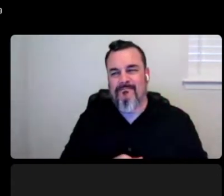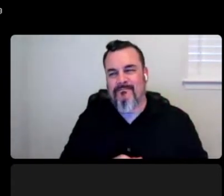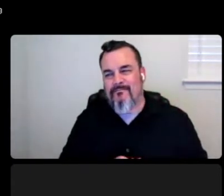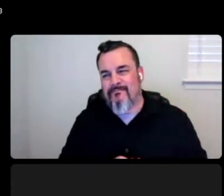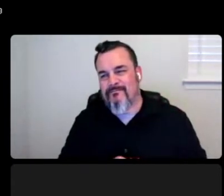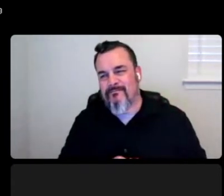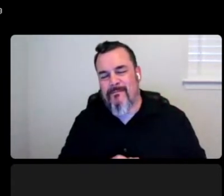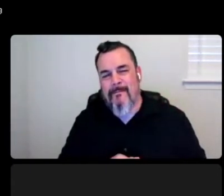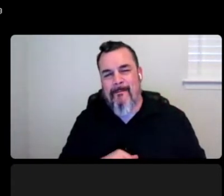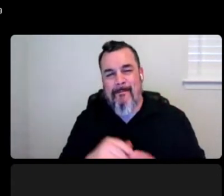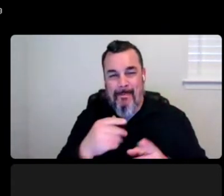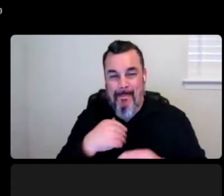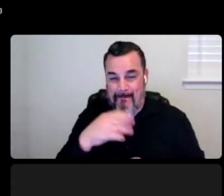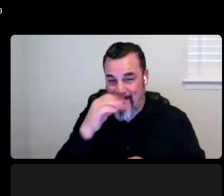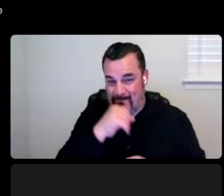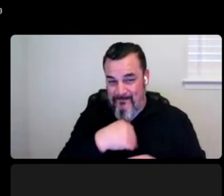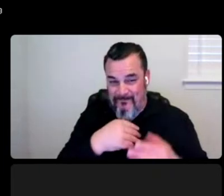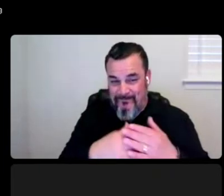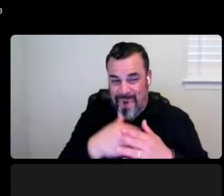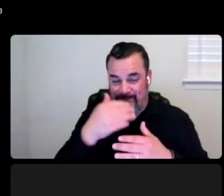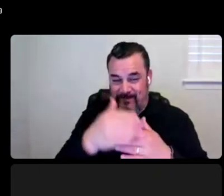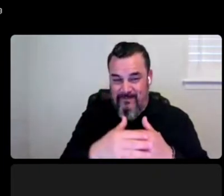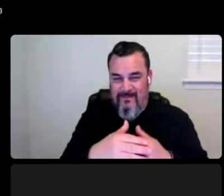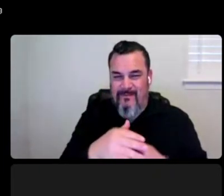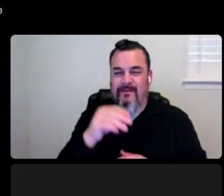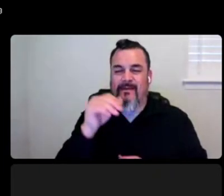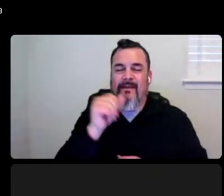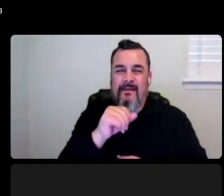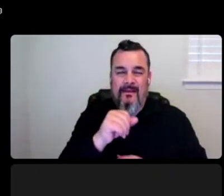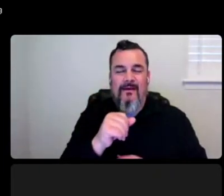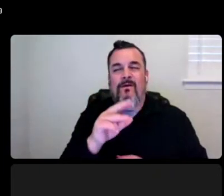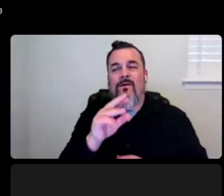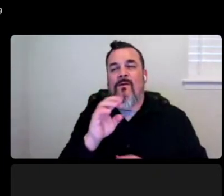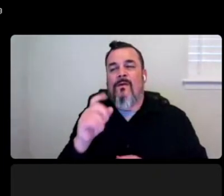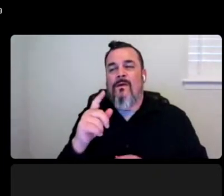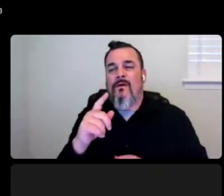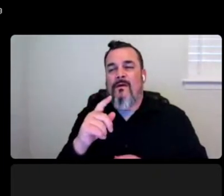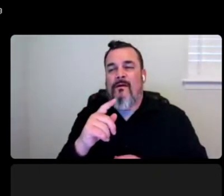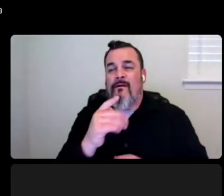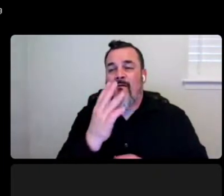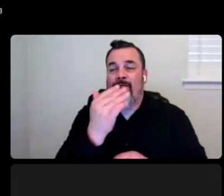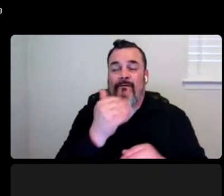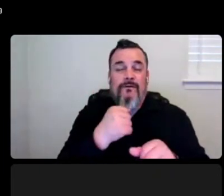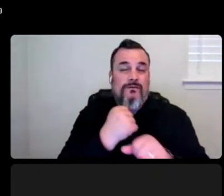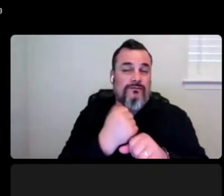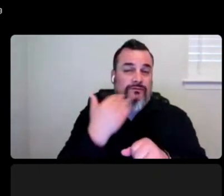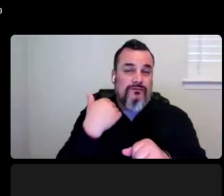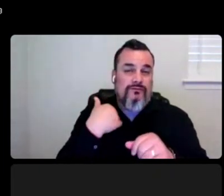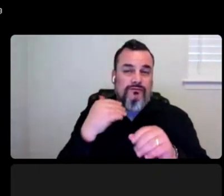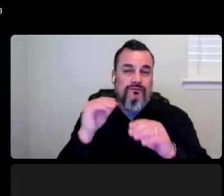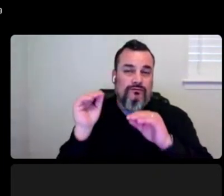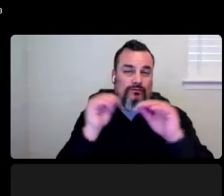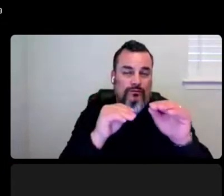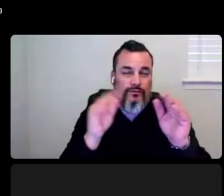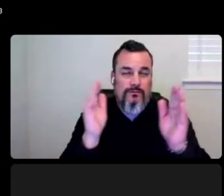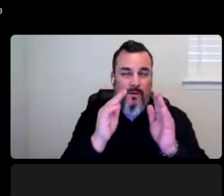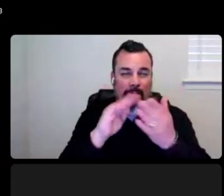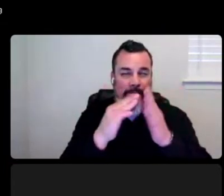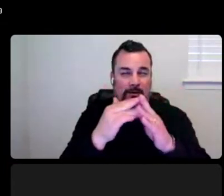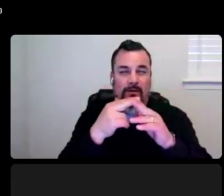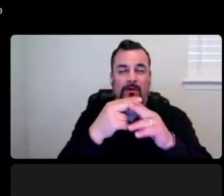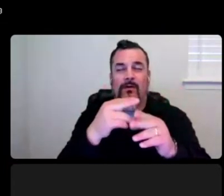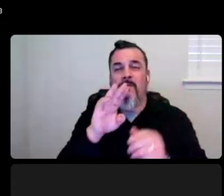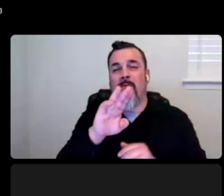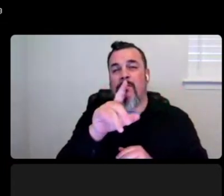Thank you. I guess I'm next. Yes, well, about 15 years ago, we moved to a little community called